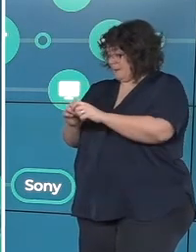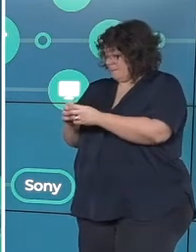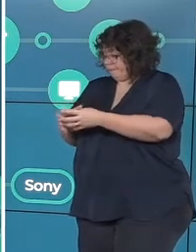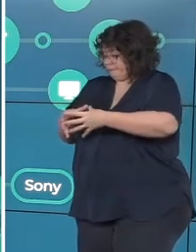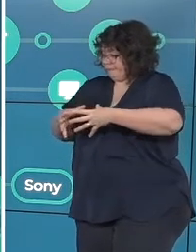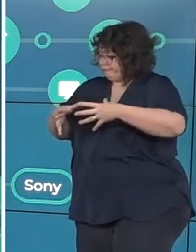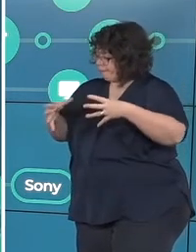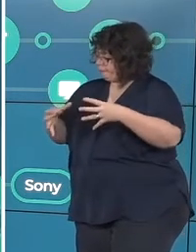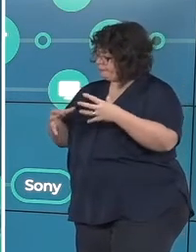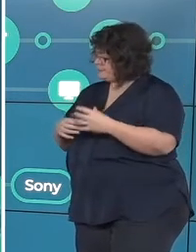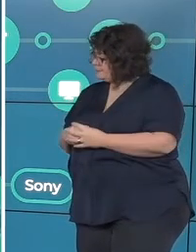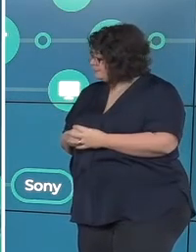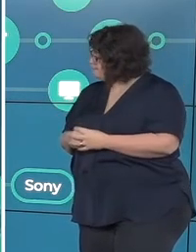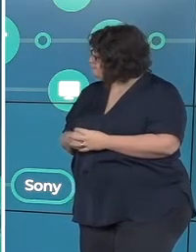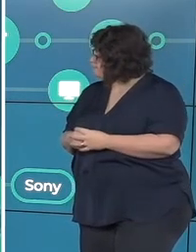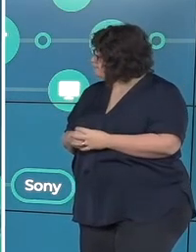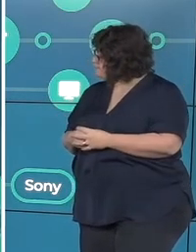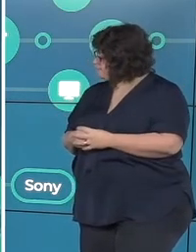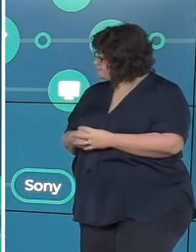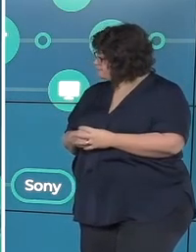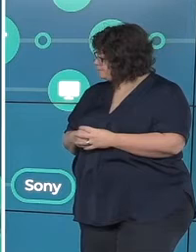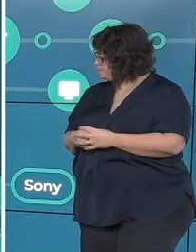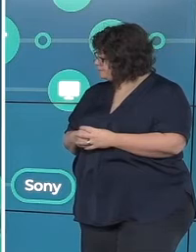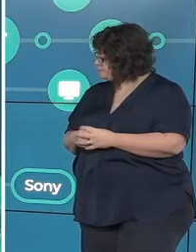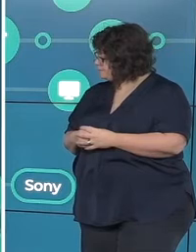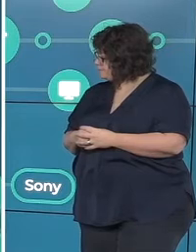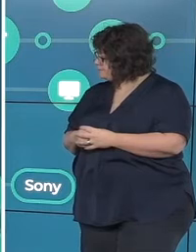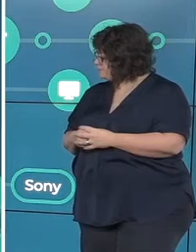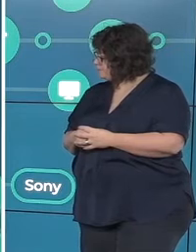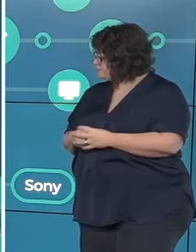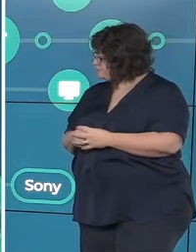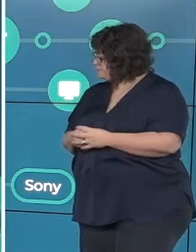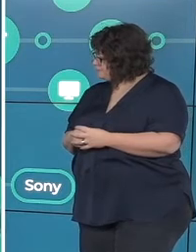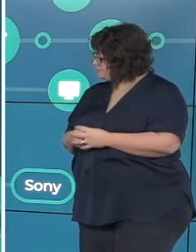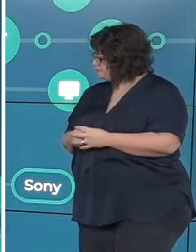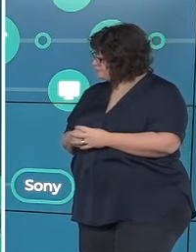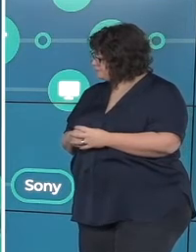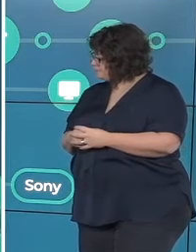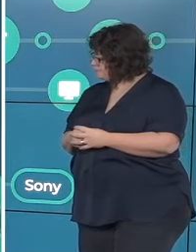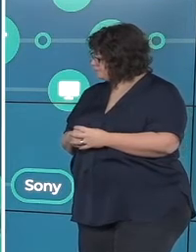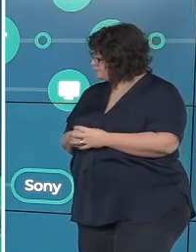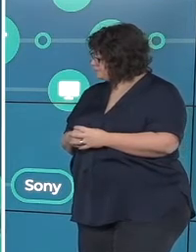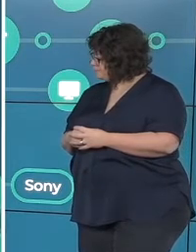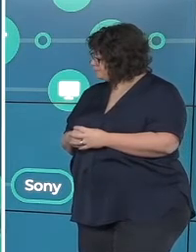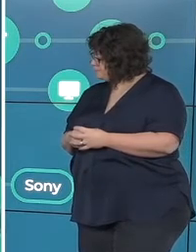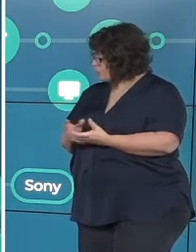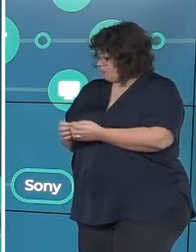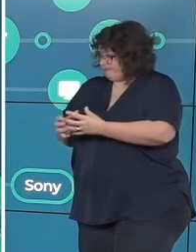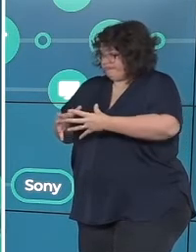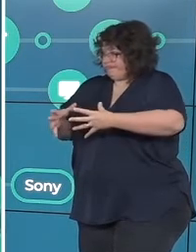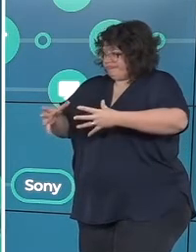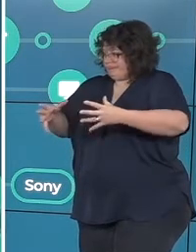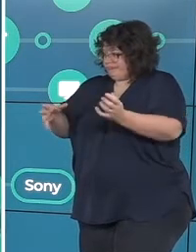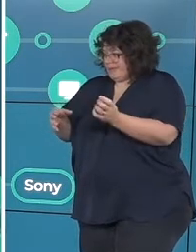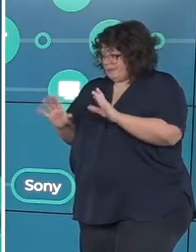special education, you become, you build an army and you build spread it out. advocates all over. Yeah. Yeah. I don't quite remember what your